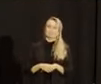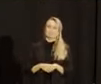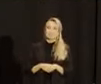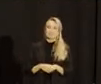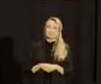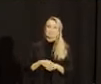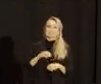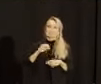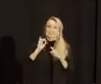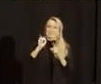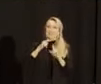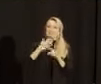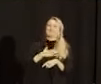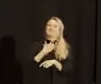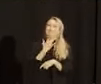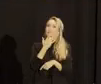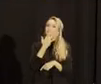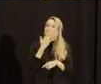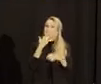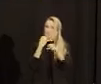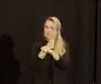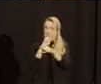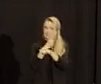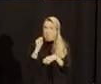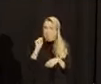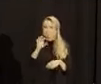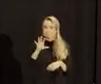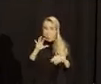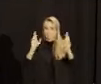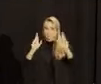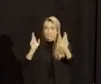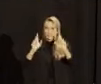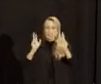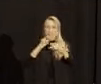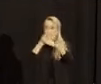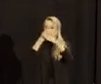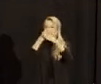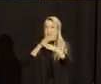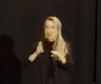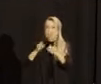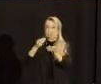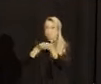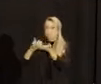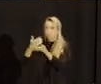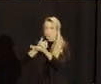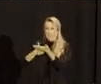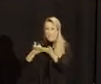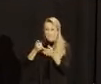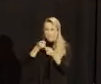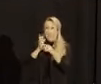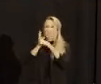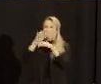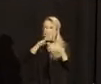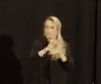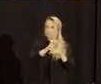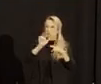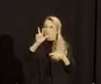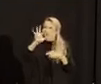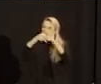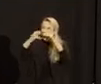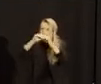This is my favorite statistic. Are you ready? The average wage they earn per hour is $35 per